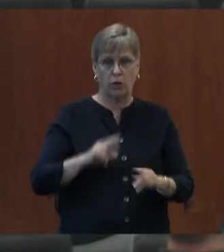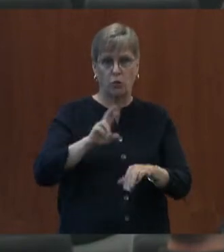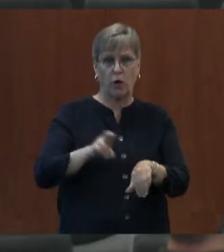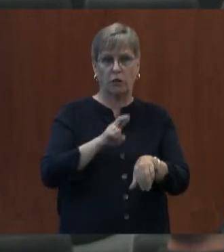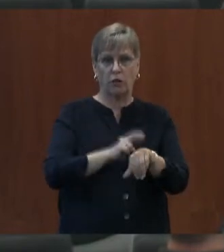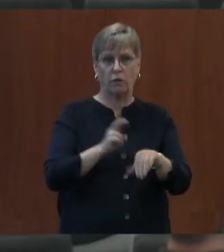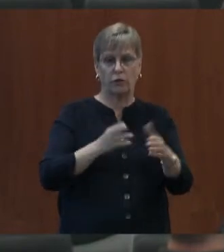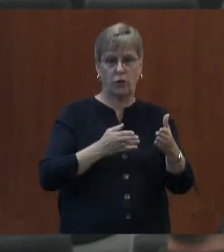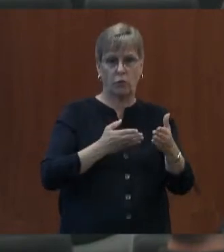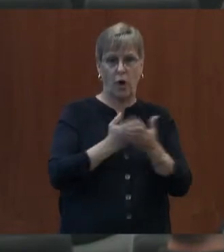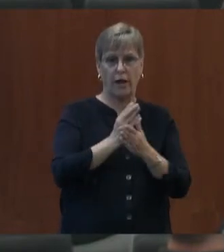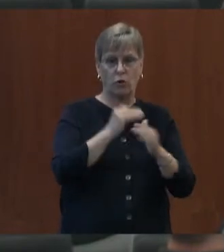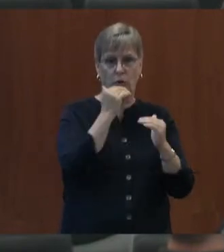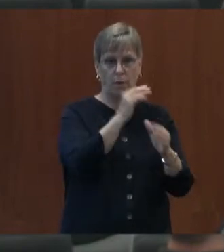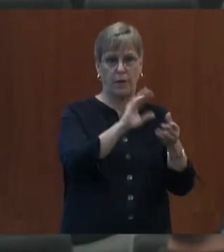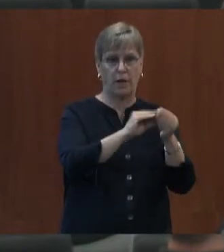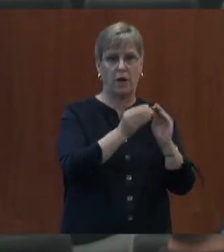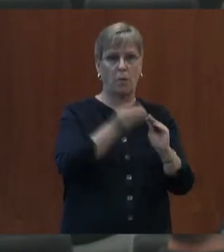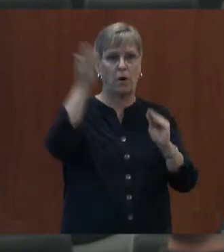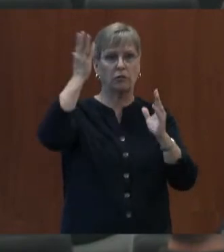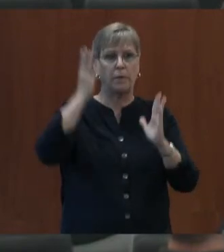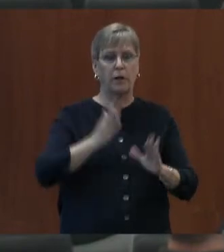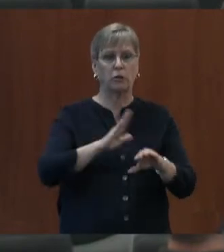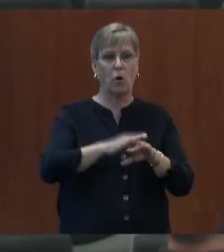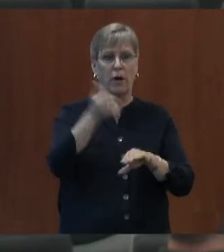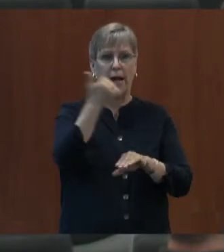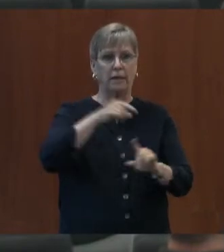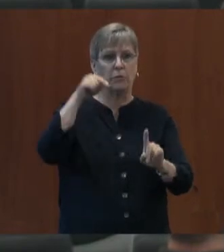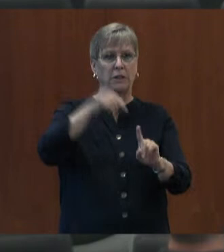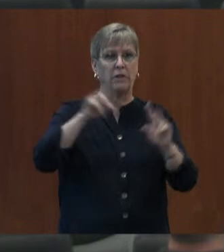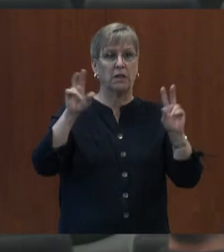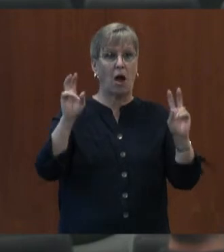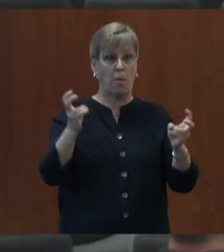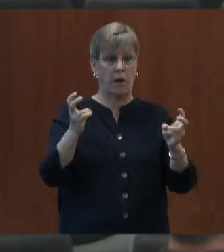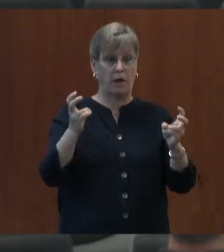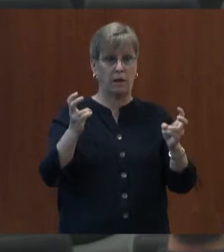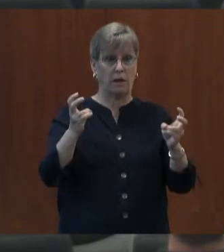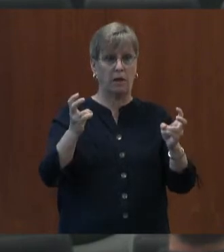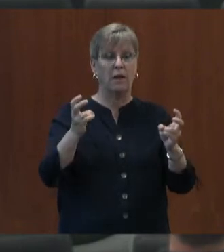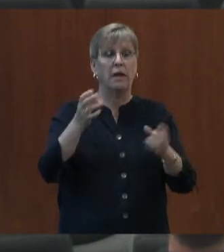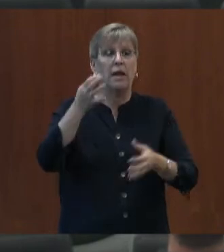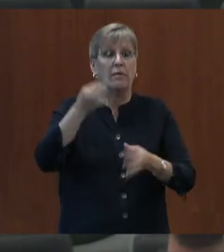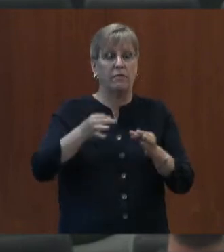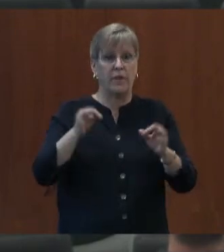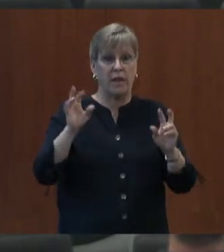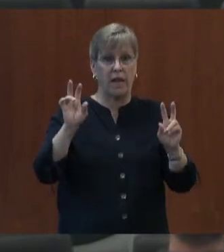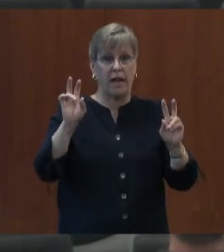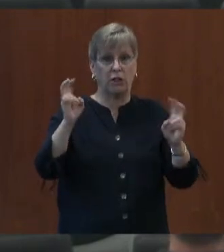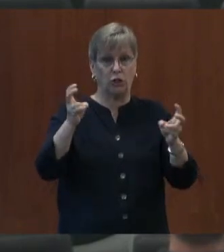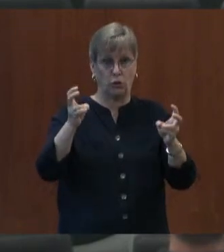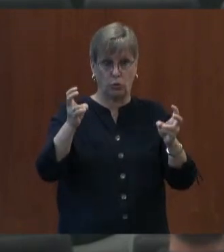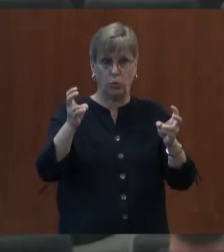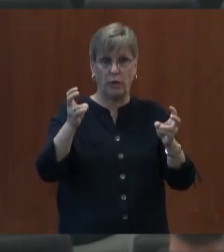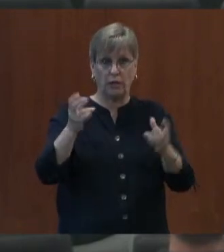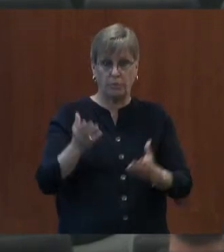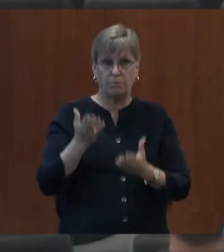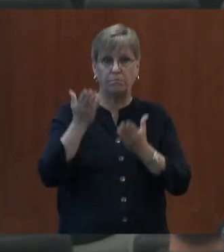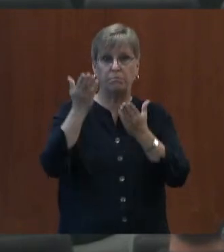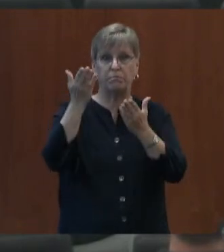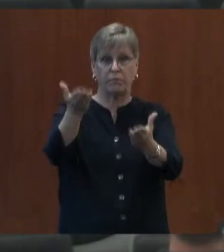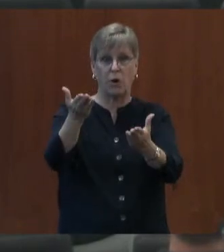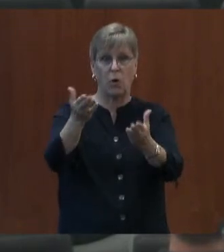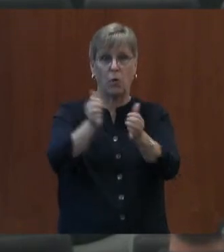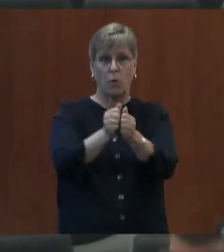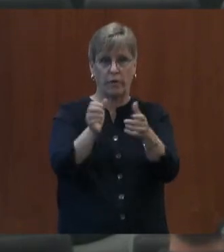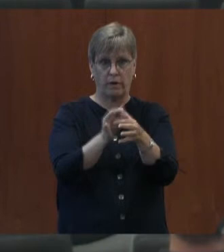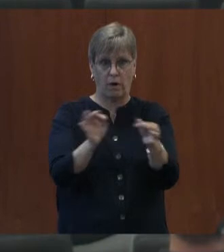limit the number of speakers on any particular topic, provided the issue in question has been presented and further comments would